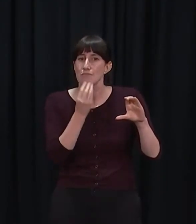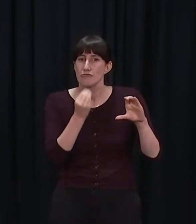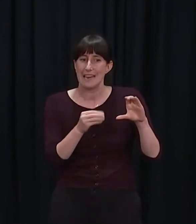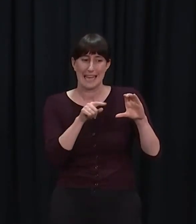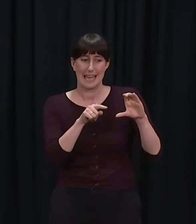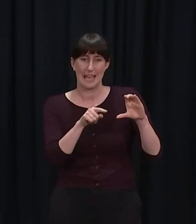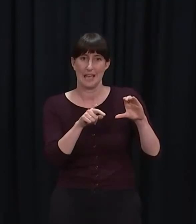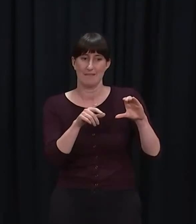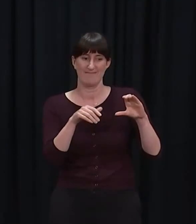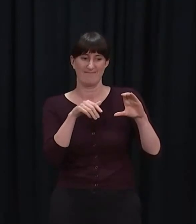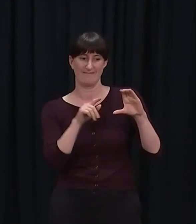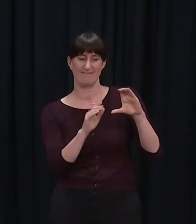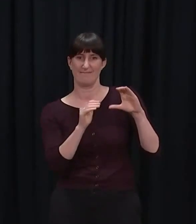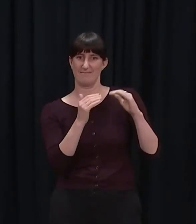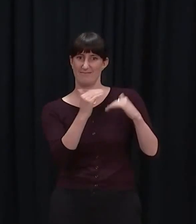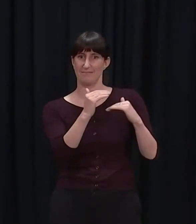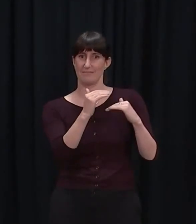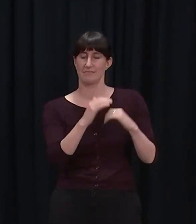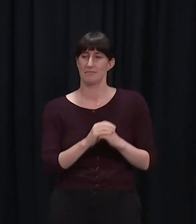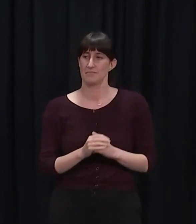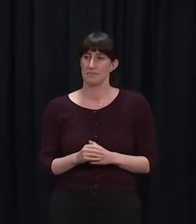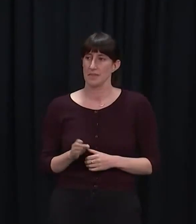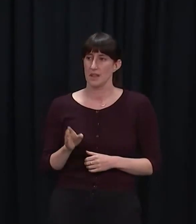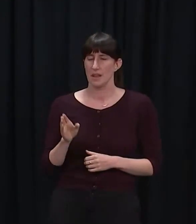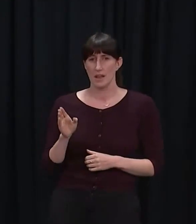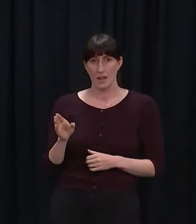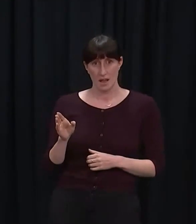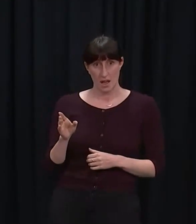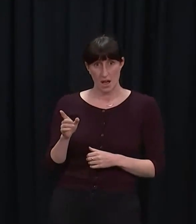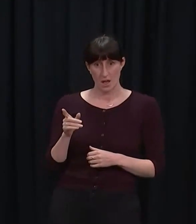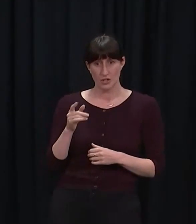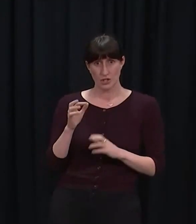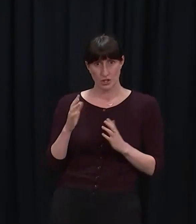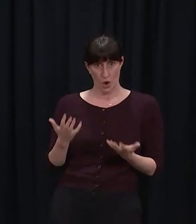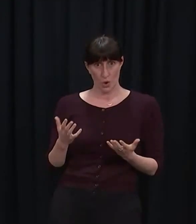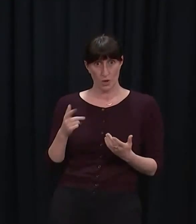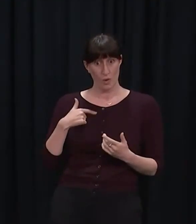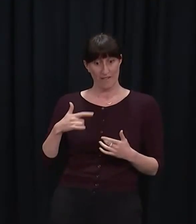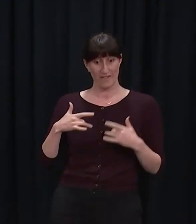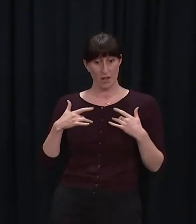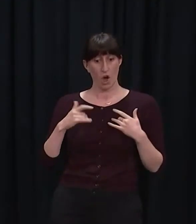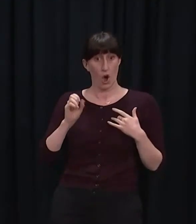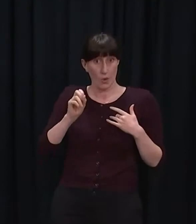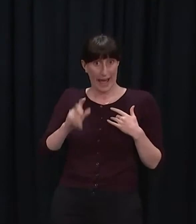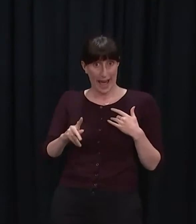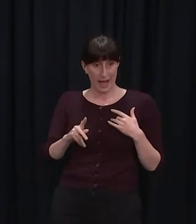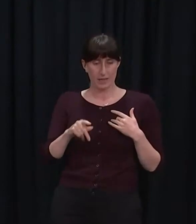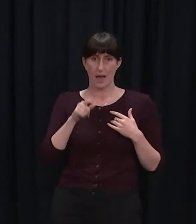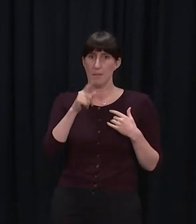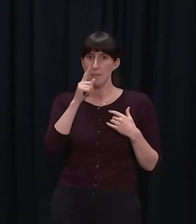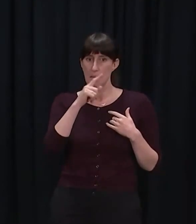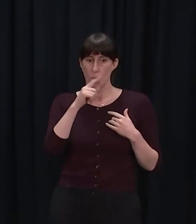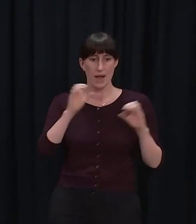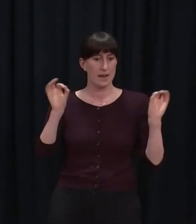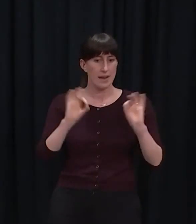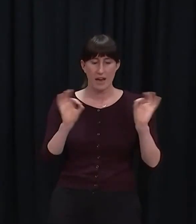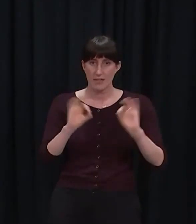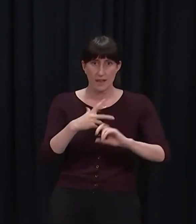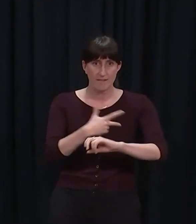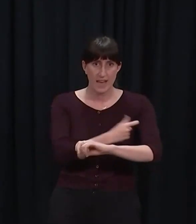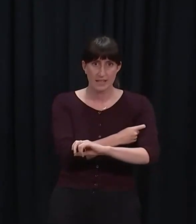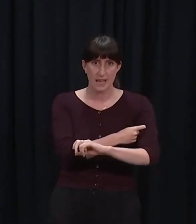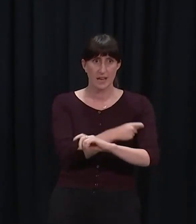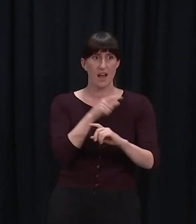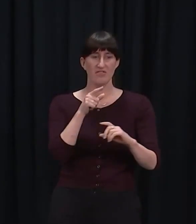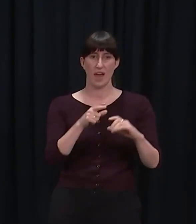know. Let's sit comfortably with you that you have had unvaccinated people driving the length of the country through a Delta outbreak. Look,